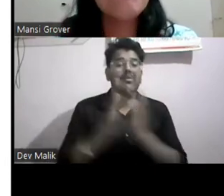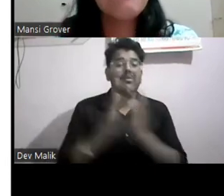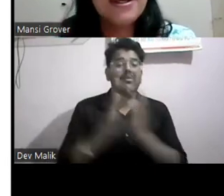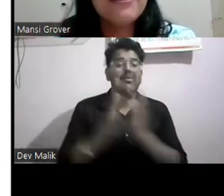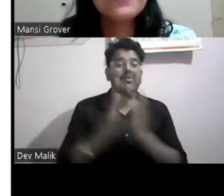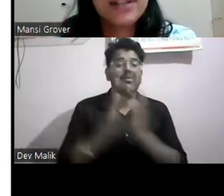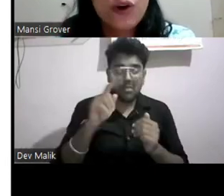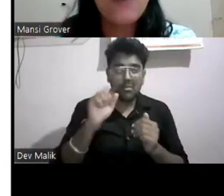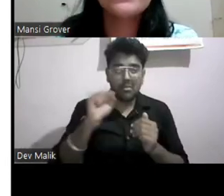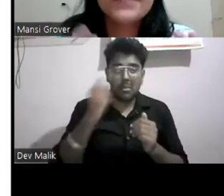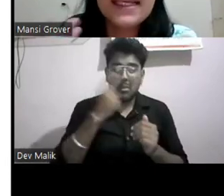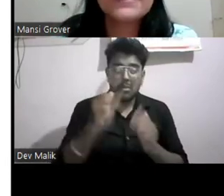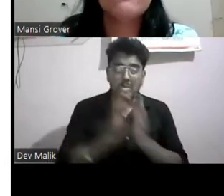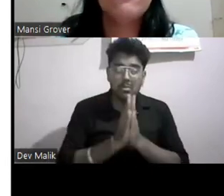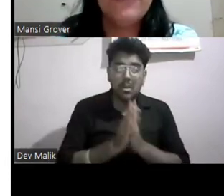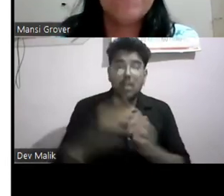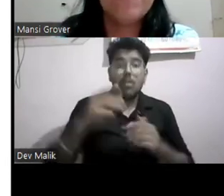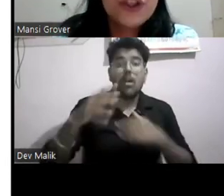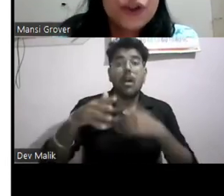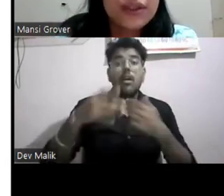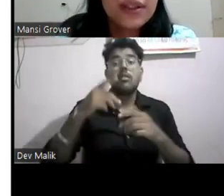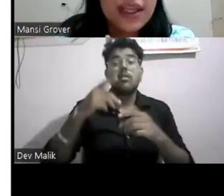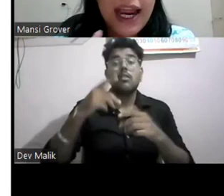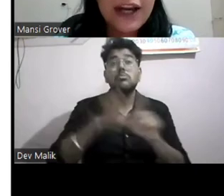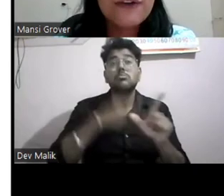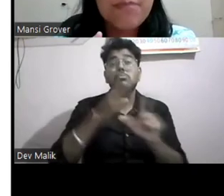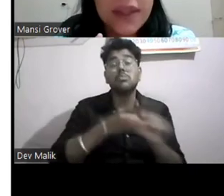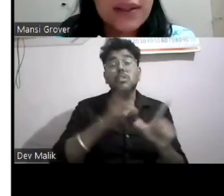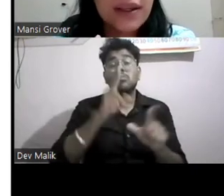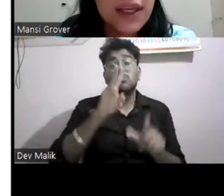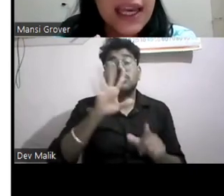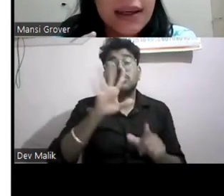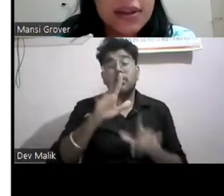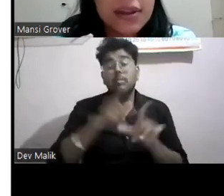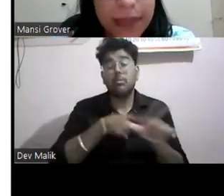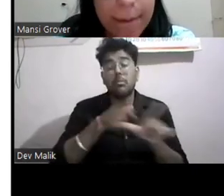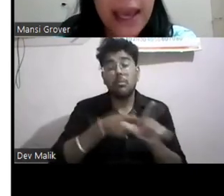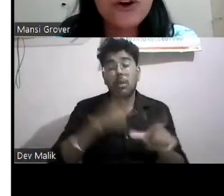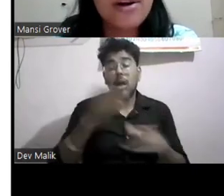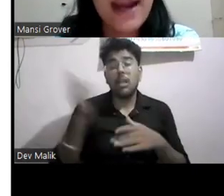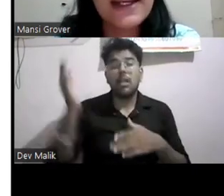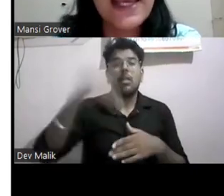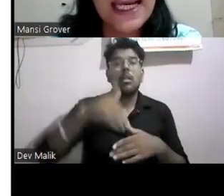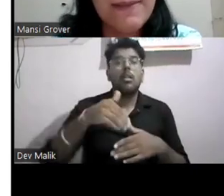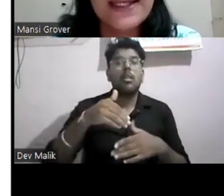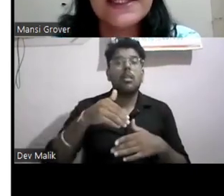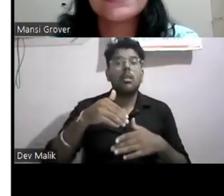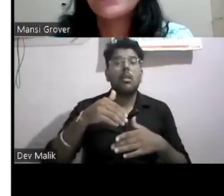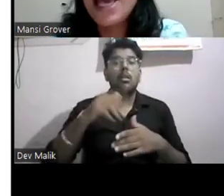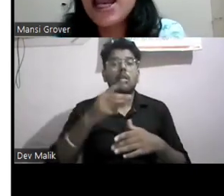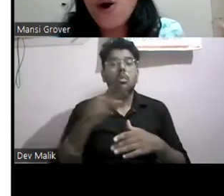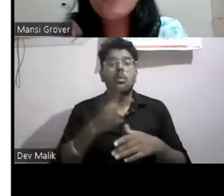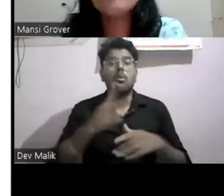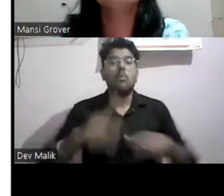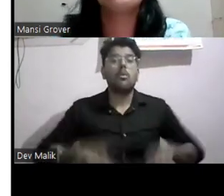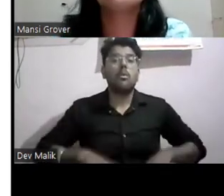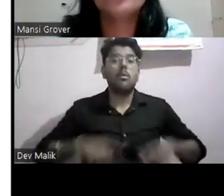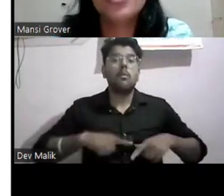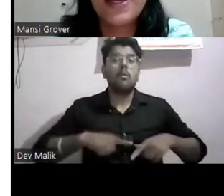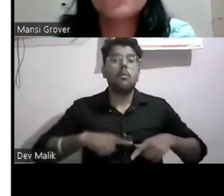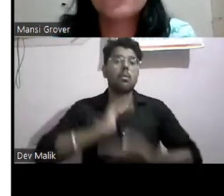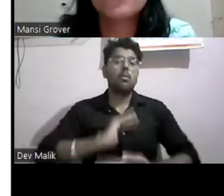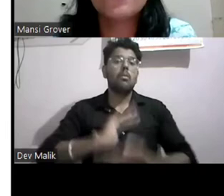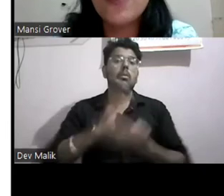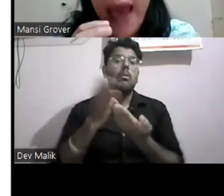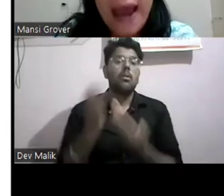of got manifested. Obviously, it's a film. So the kind of the melodramatic elements along with what